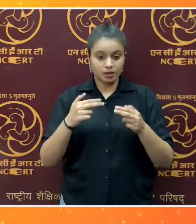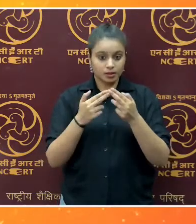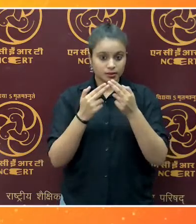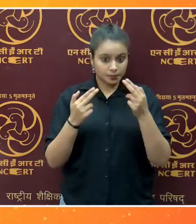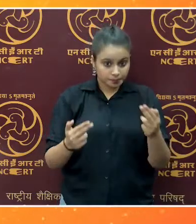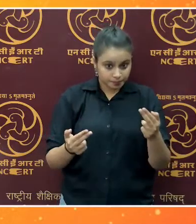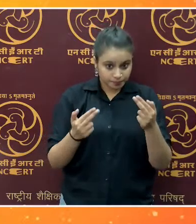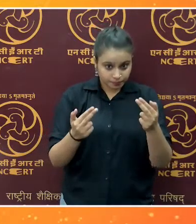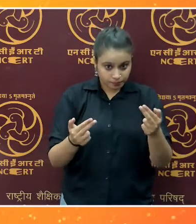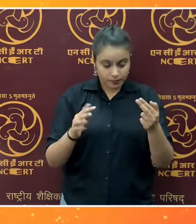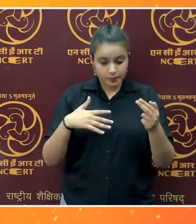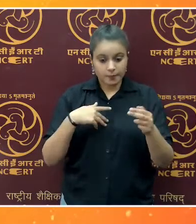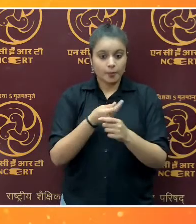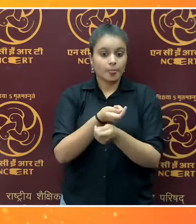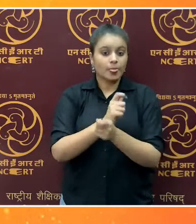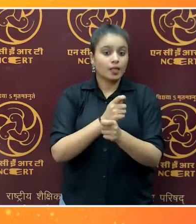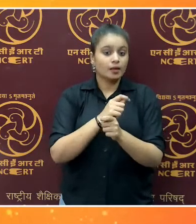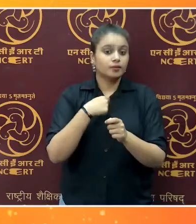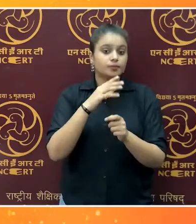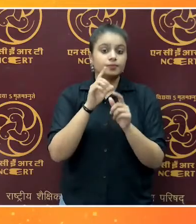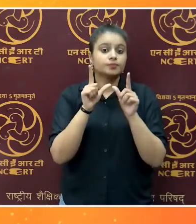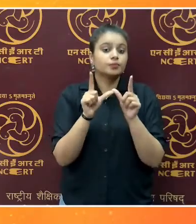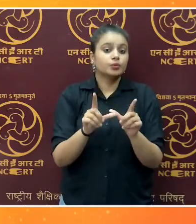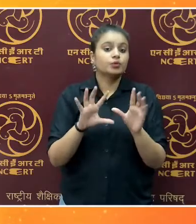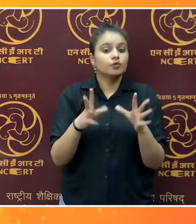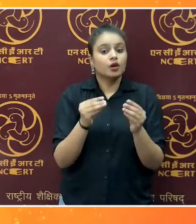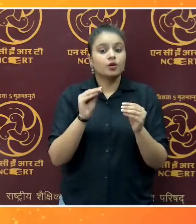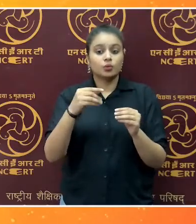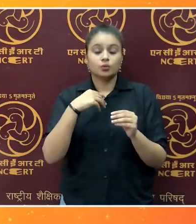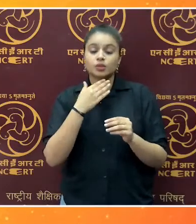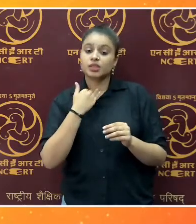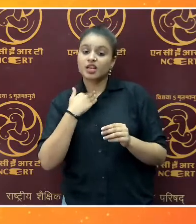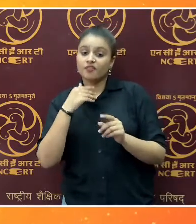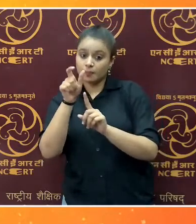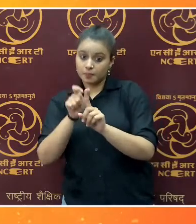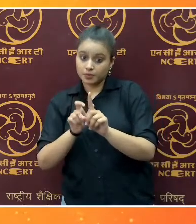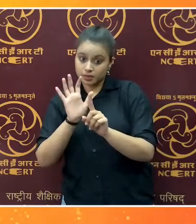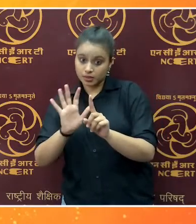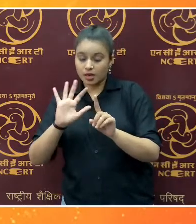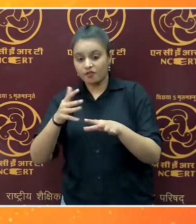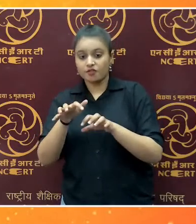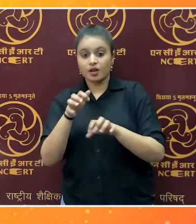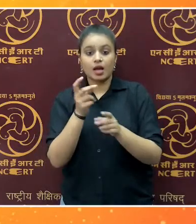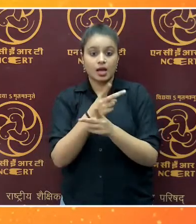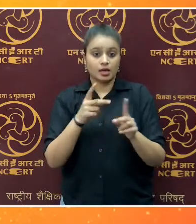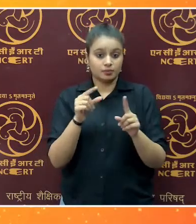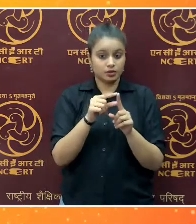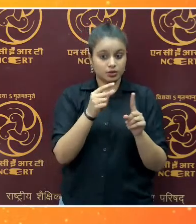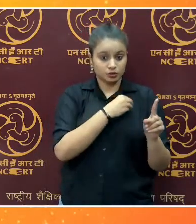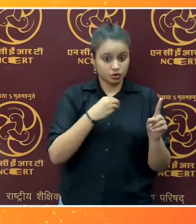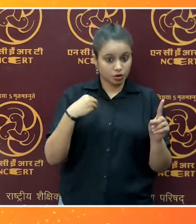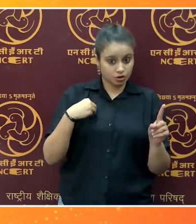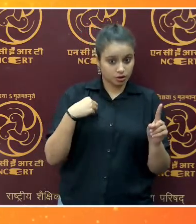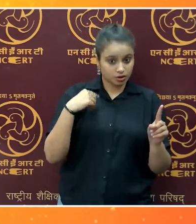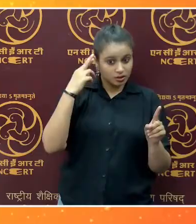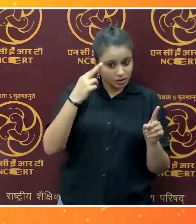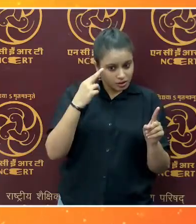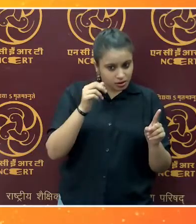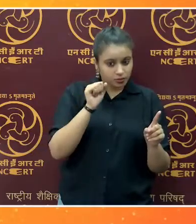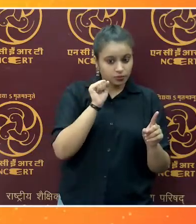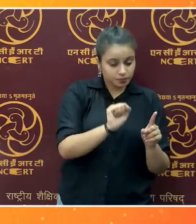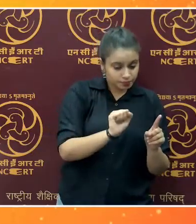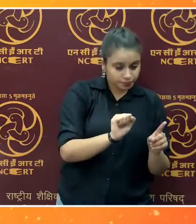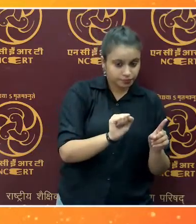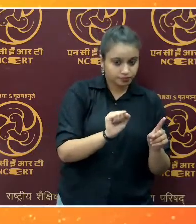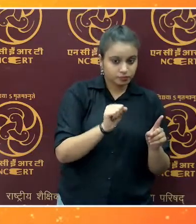the plough horse prove that it takes a cleverer man to be an animal doctor? Because you have to be wise enough to